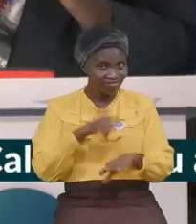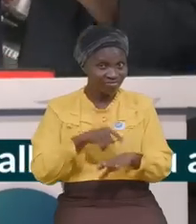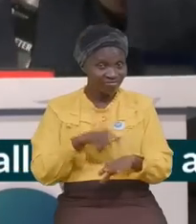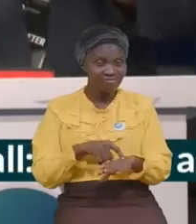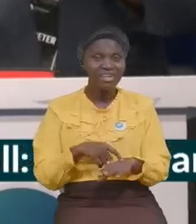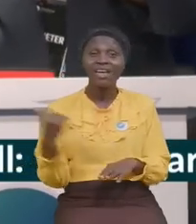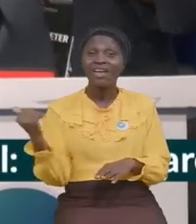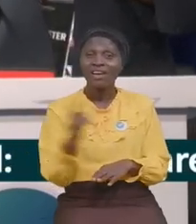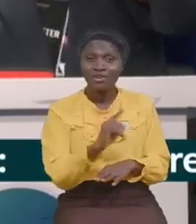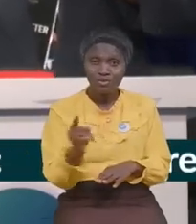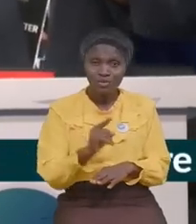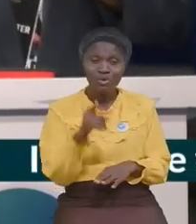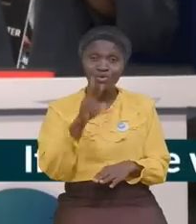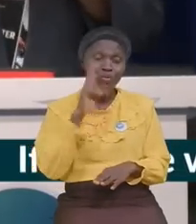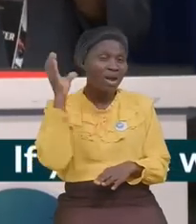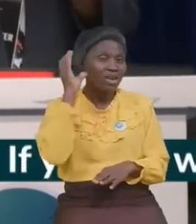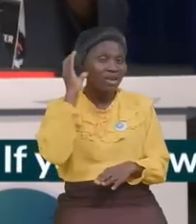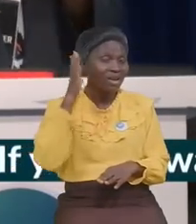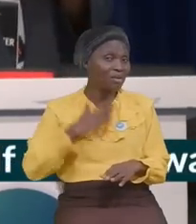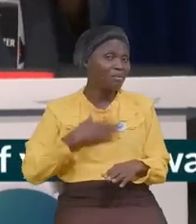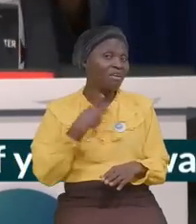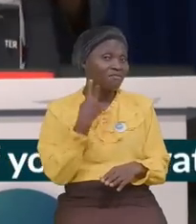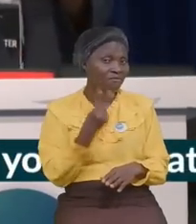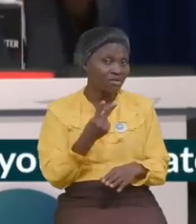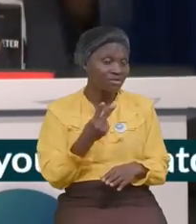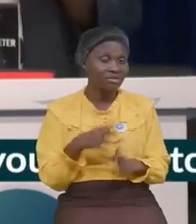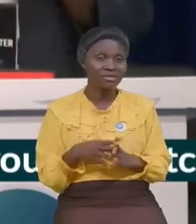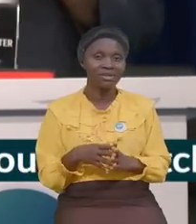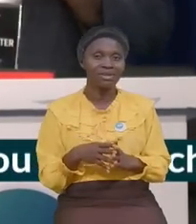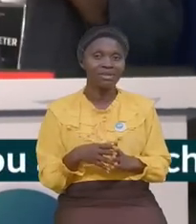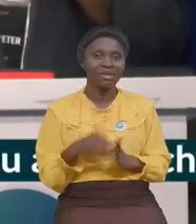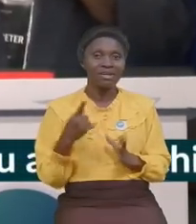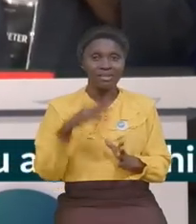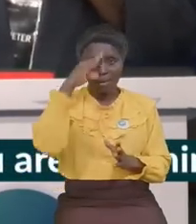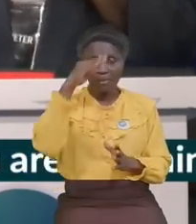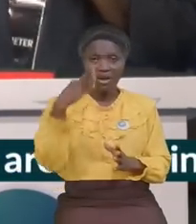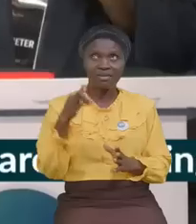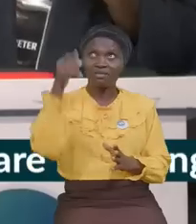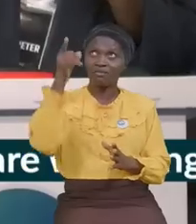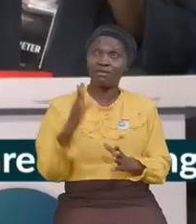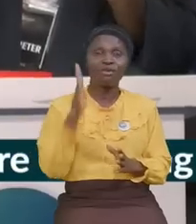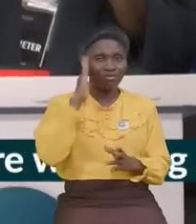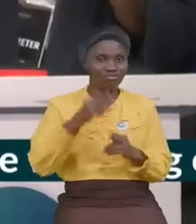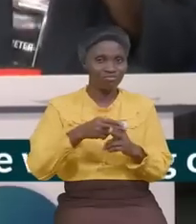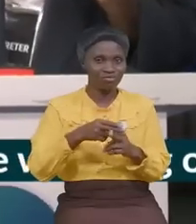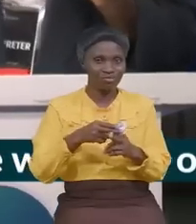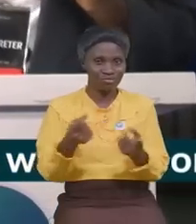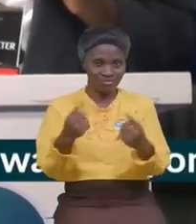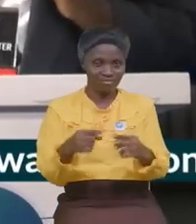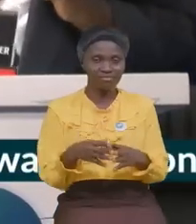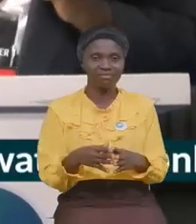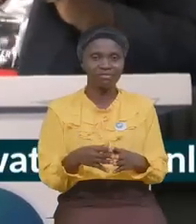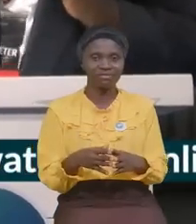Anywhere you are hearing my voice, the man of God will soon come. You